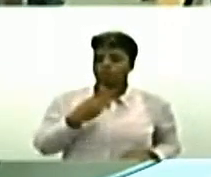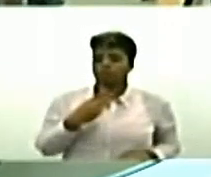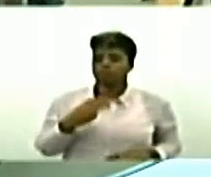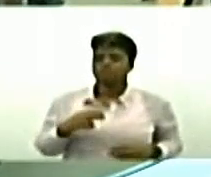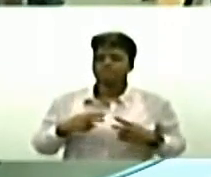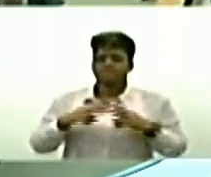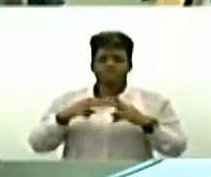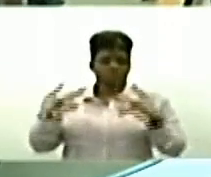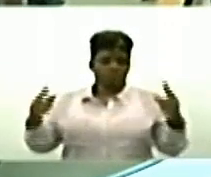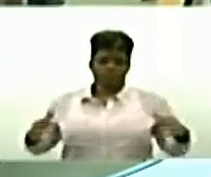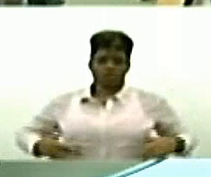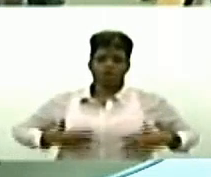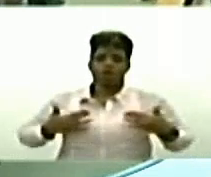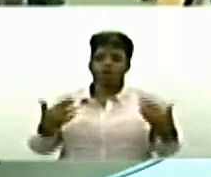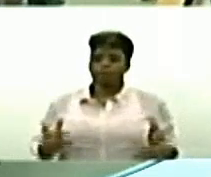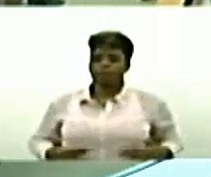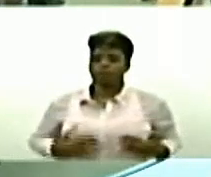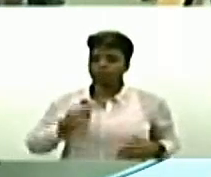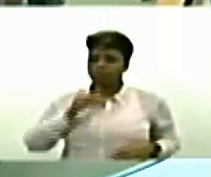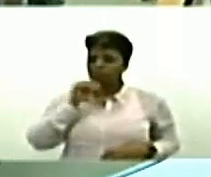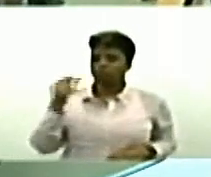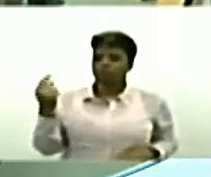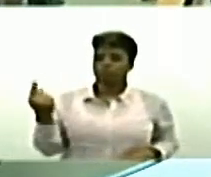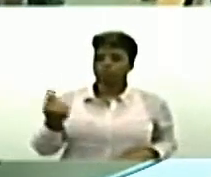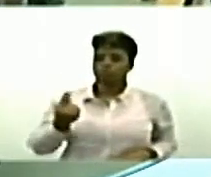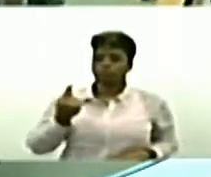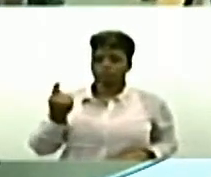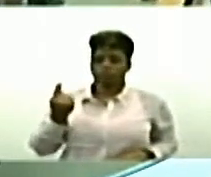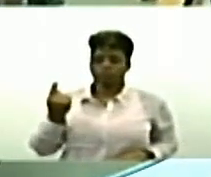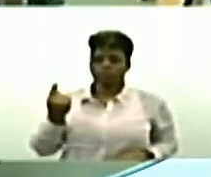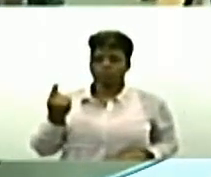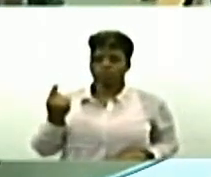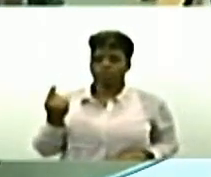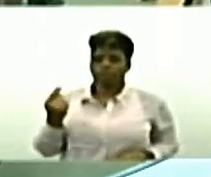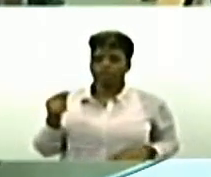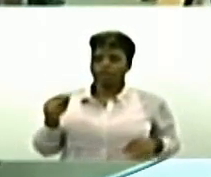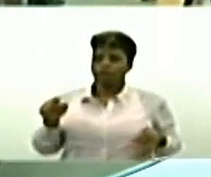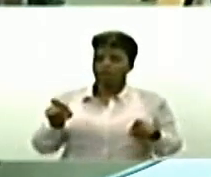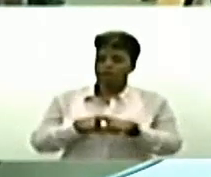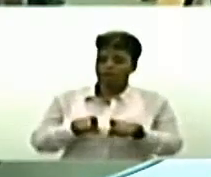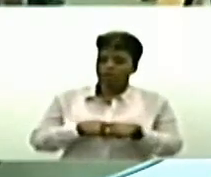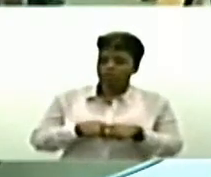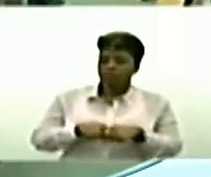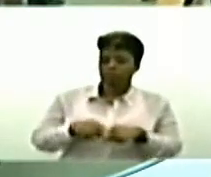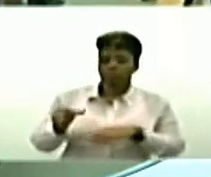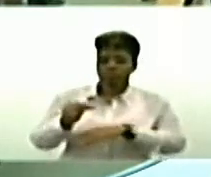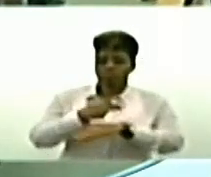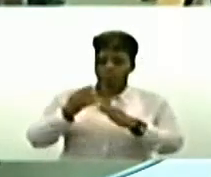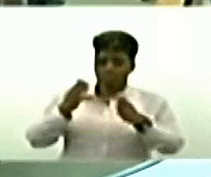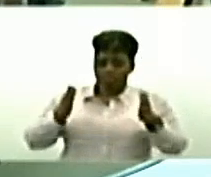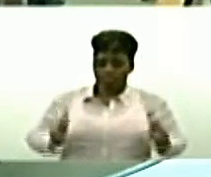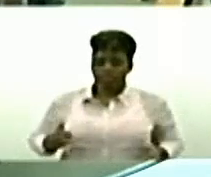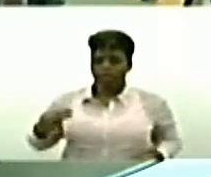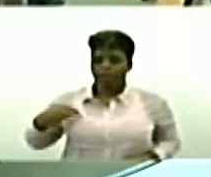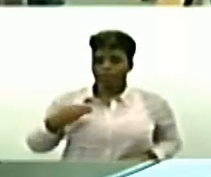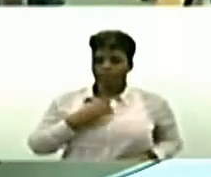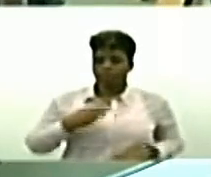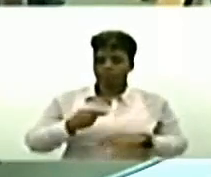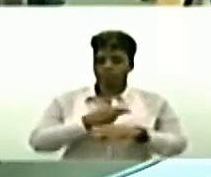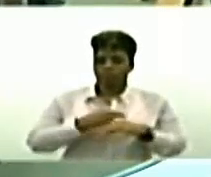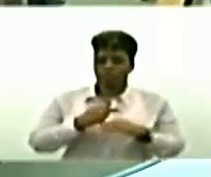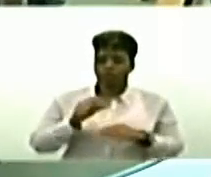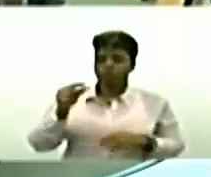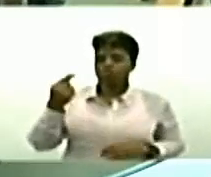happy, not only as a resident or a Grenadian, but as a member of the Grenada Green